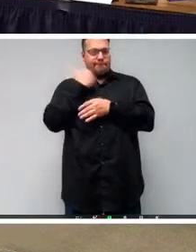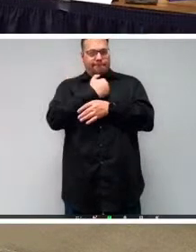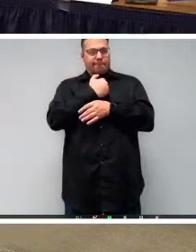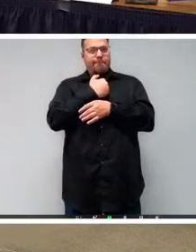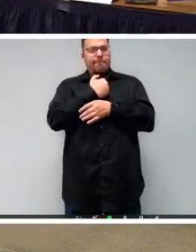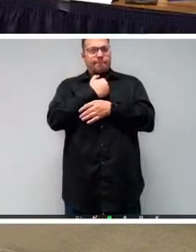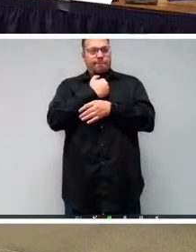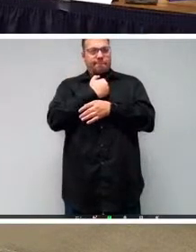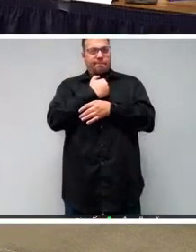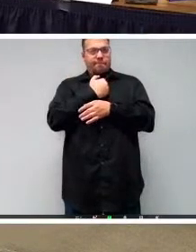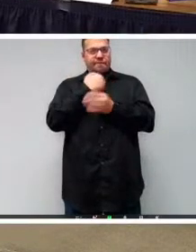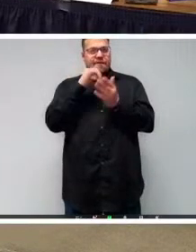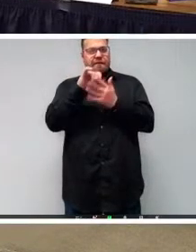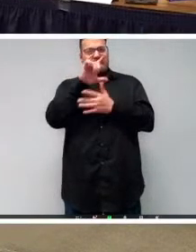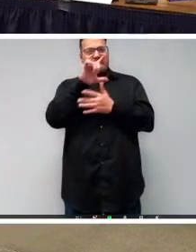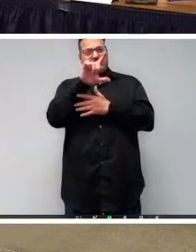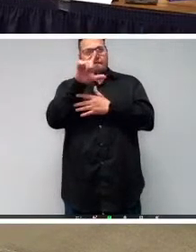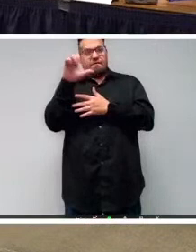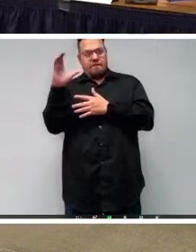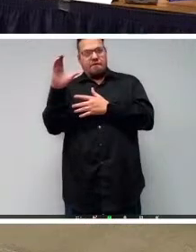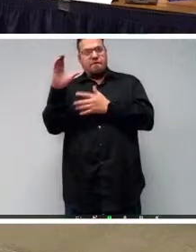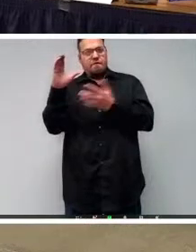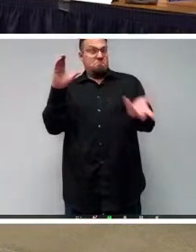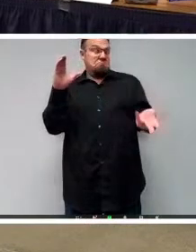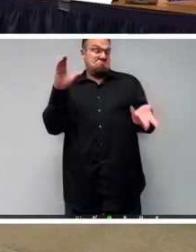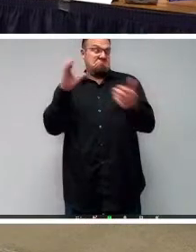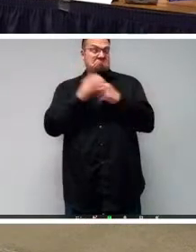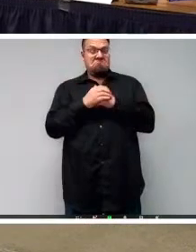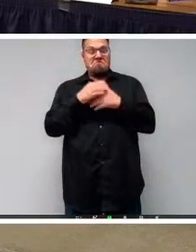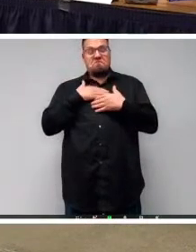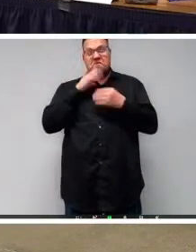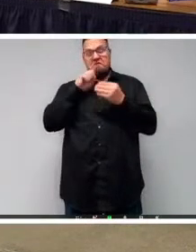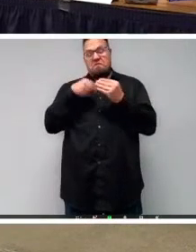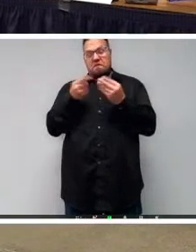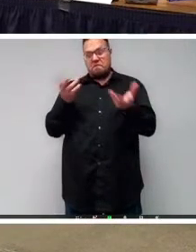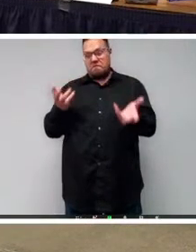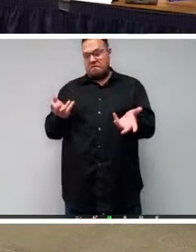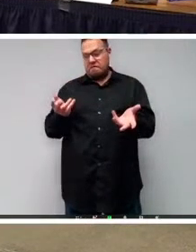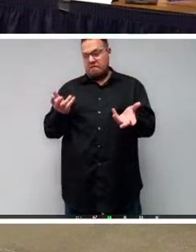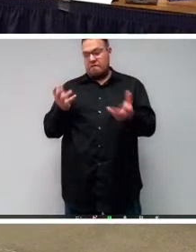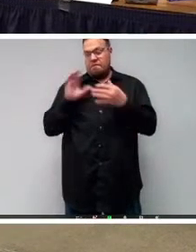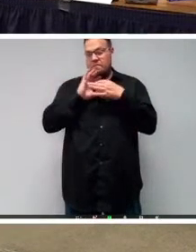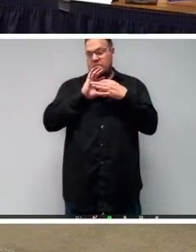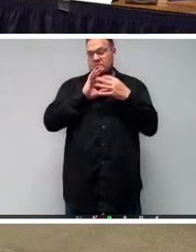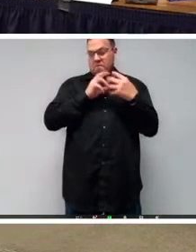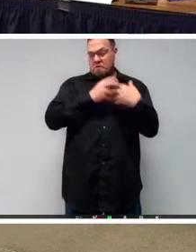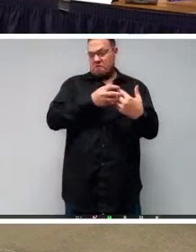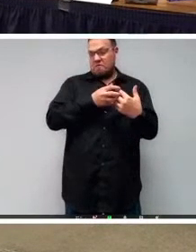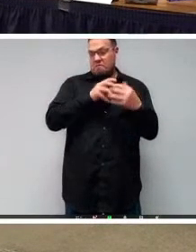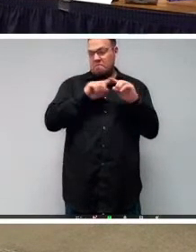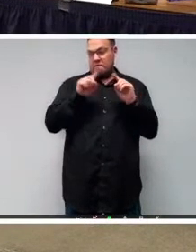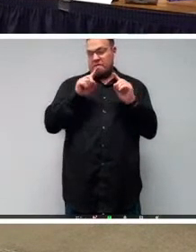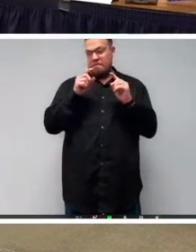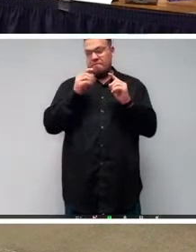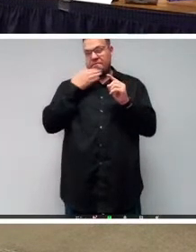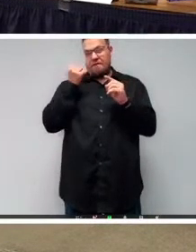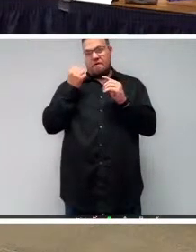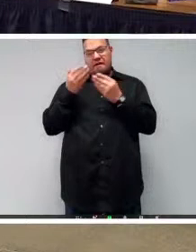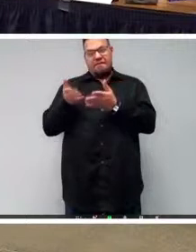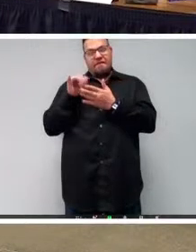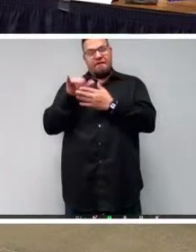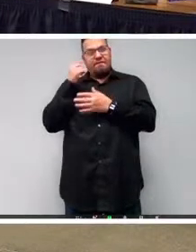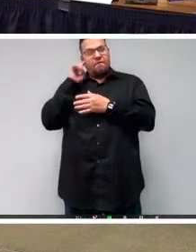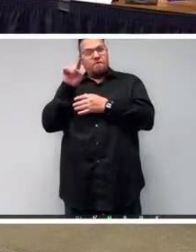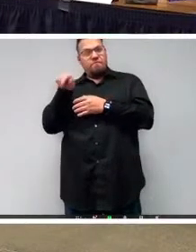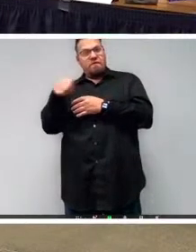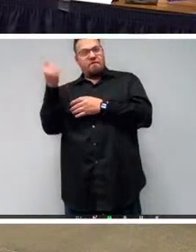of that LLC. So happy to talk about the minutia, but maybe better to leave that for another day.